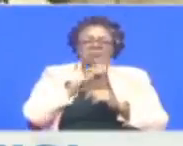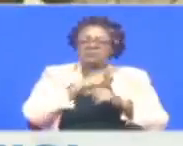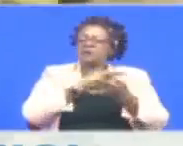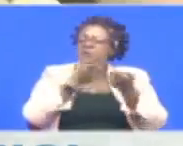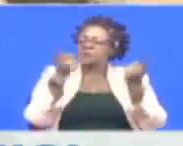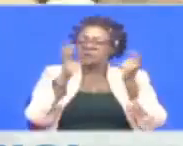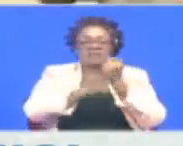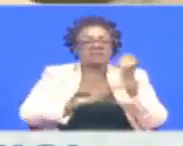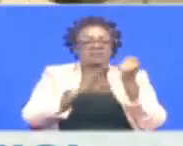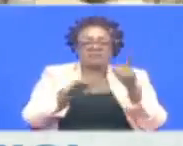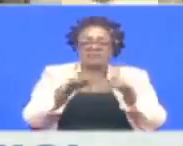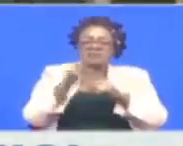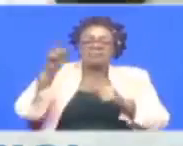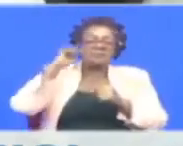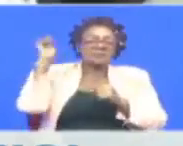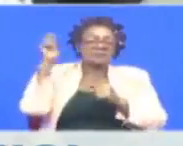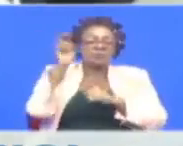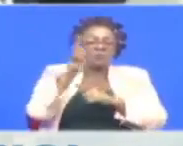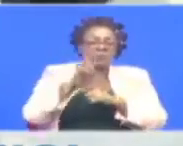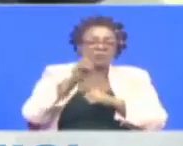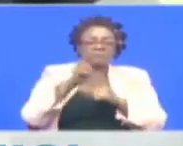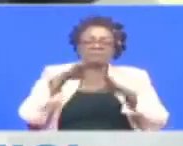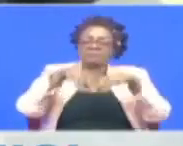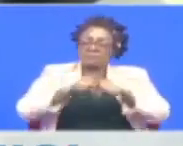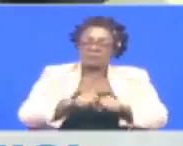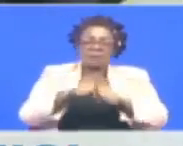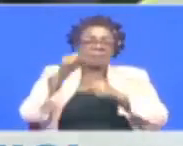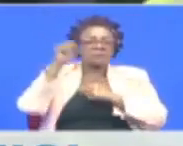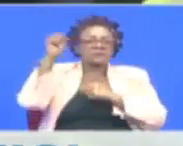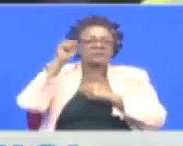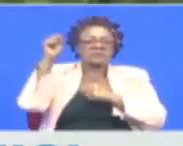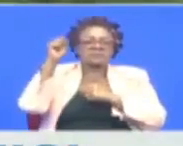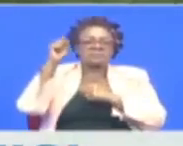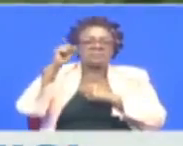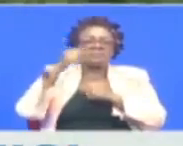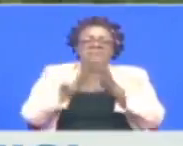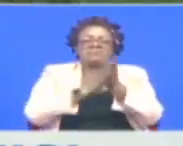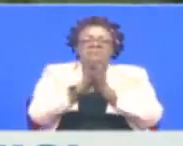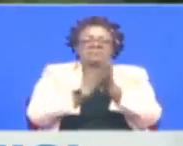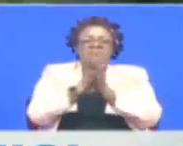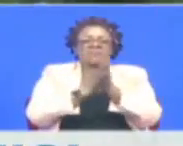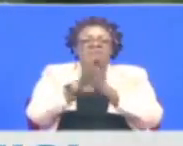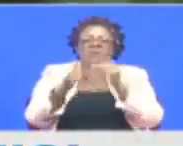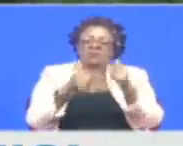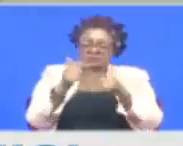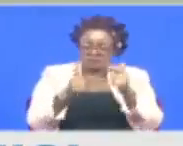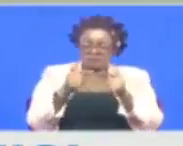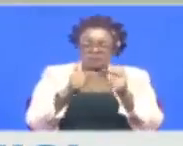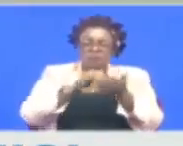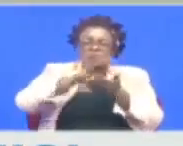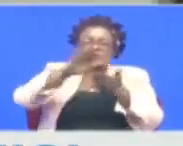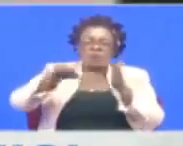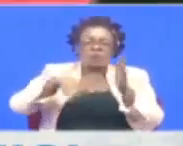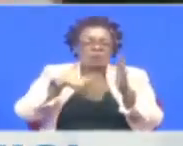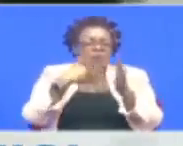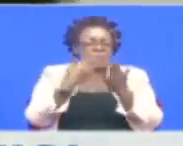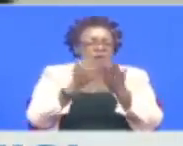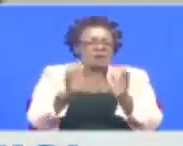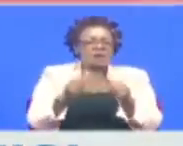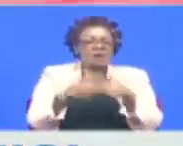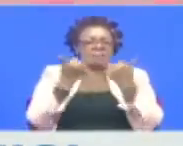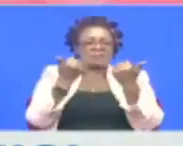even as President Uhuru Kenyatta's succession politics gains momentum. All these happening amidst